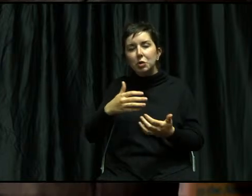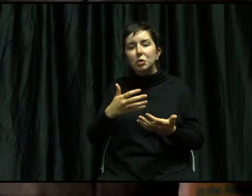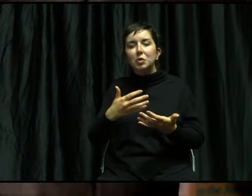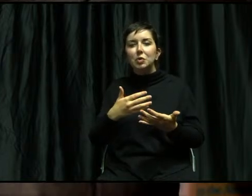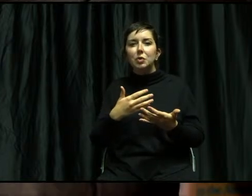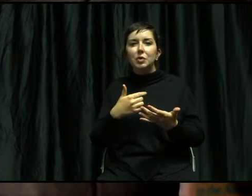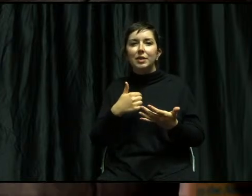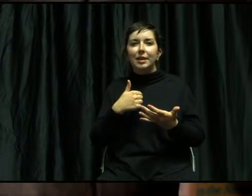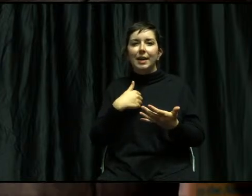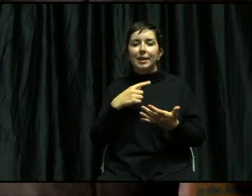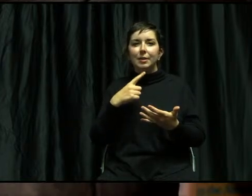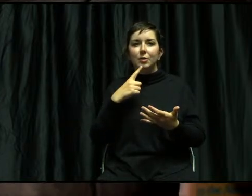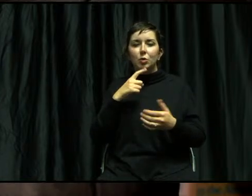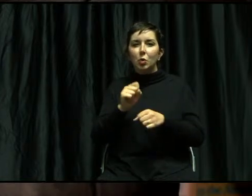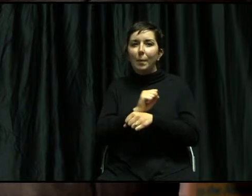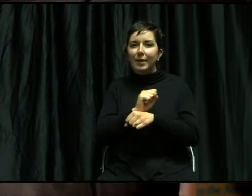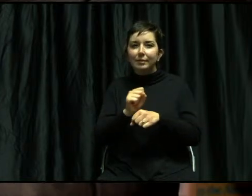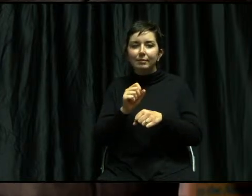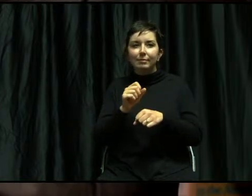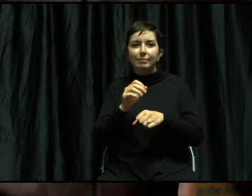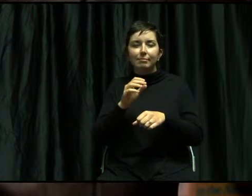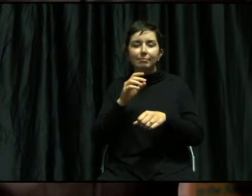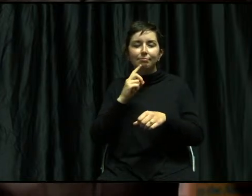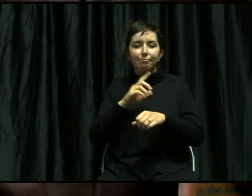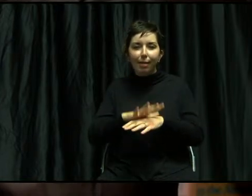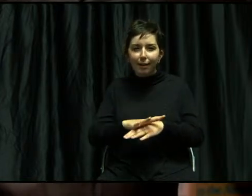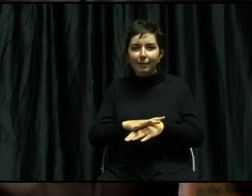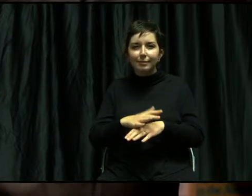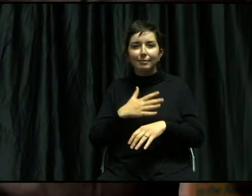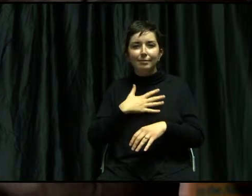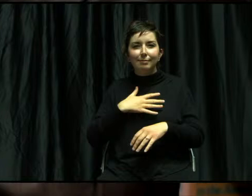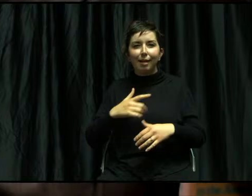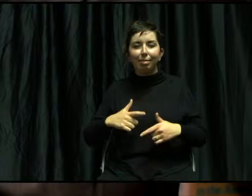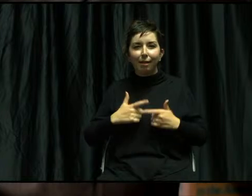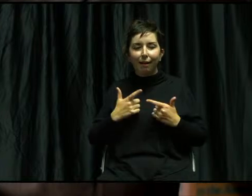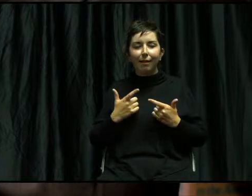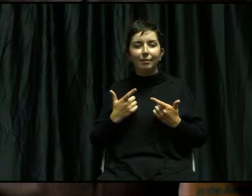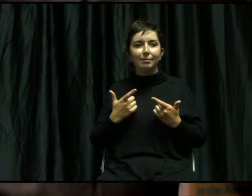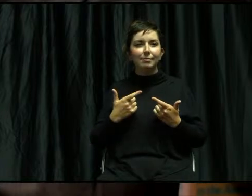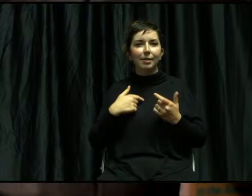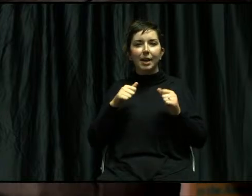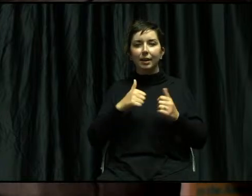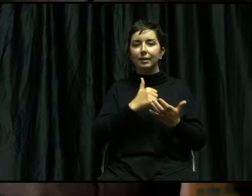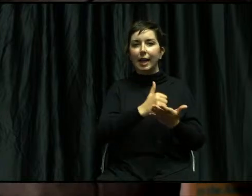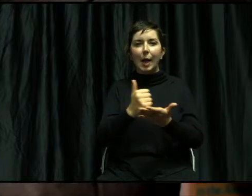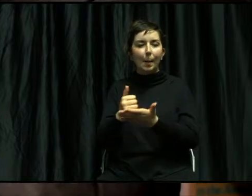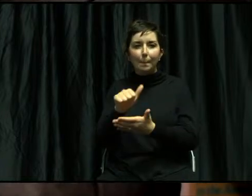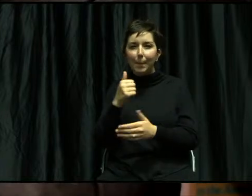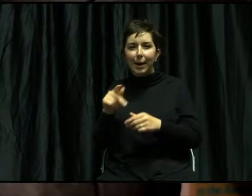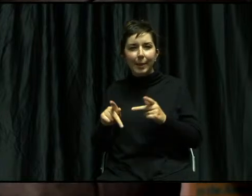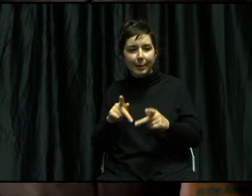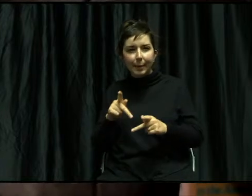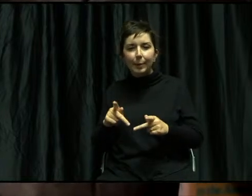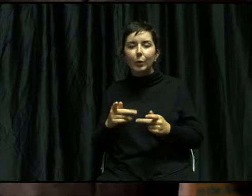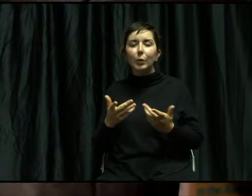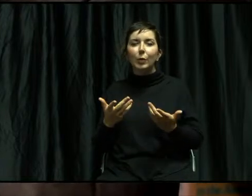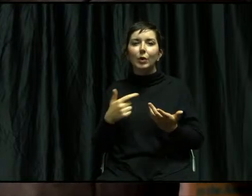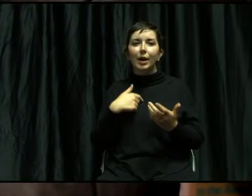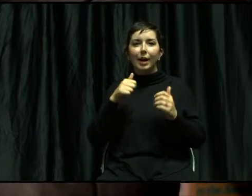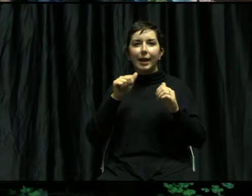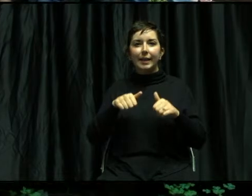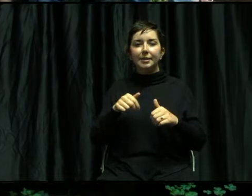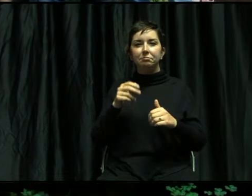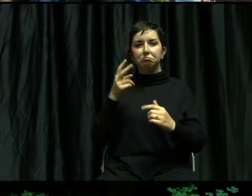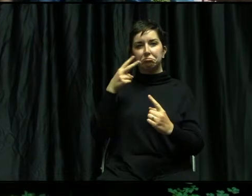I've been blessed in my life with the desire to help other people and to see the best in